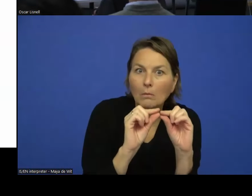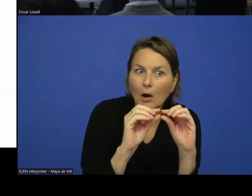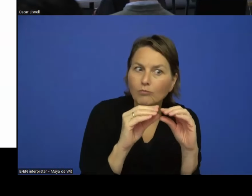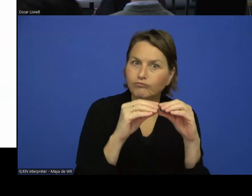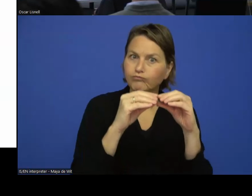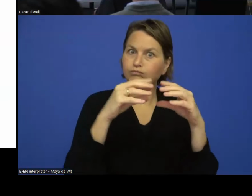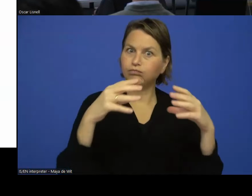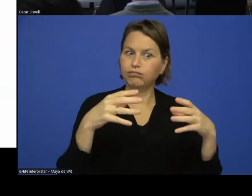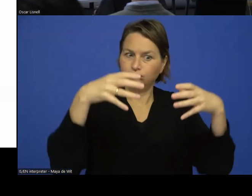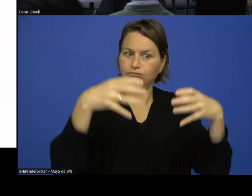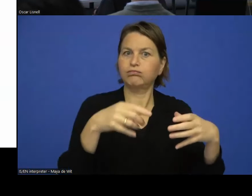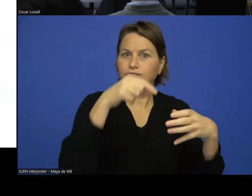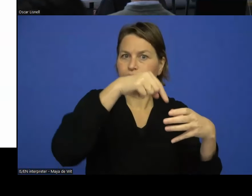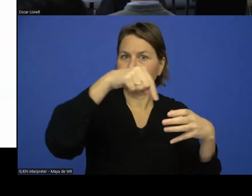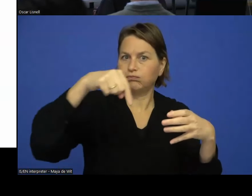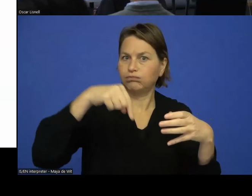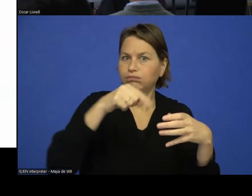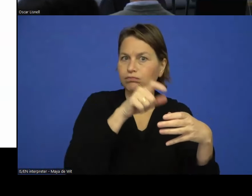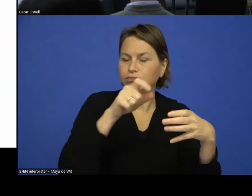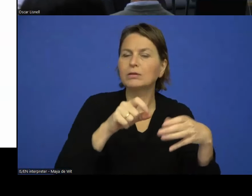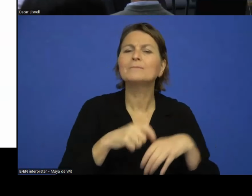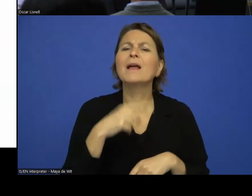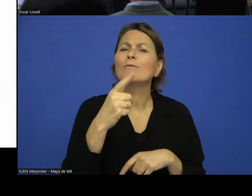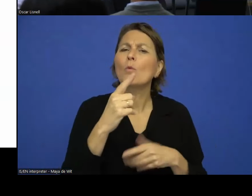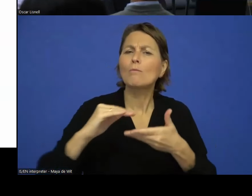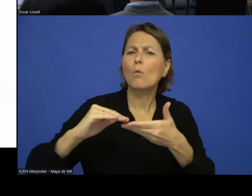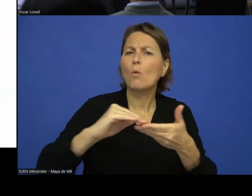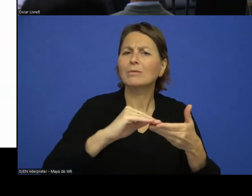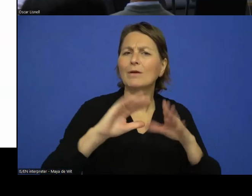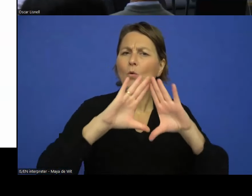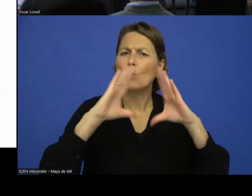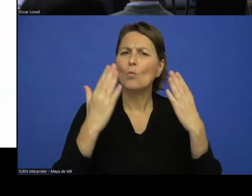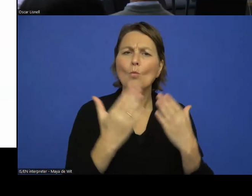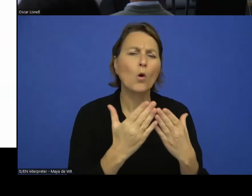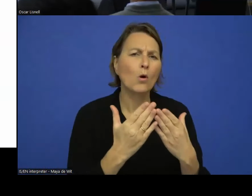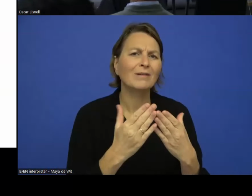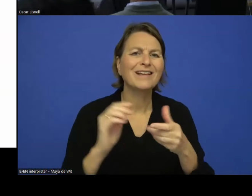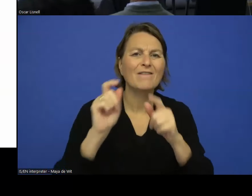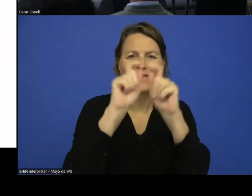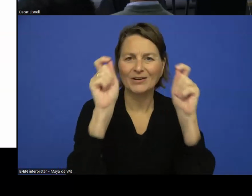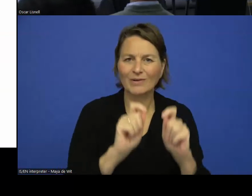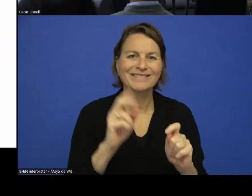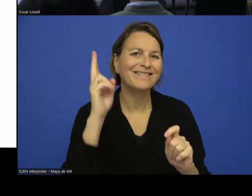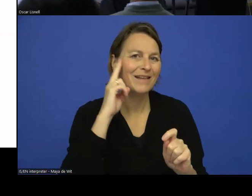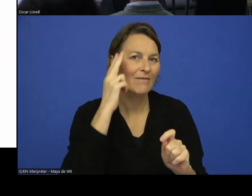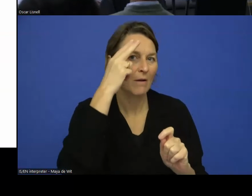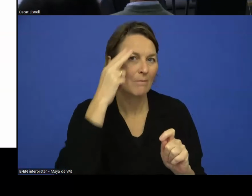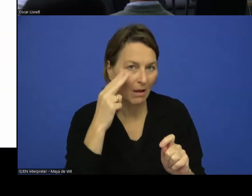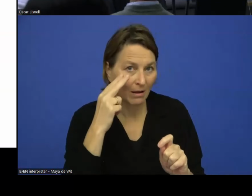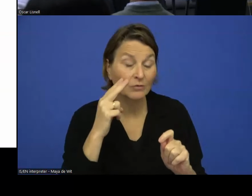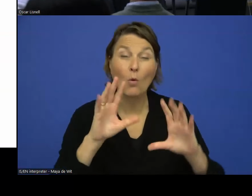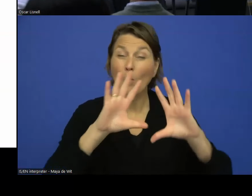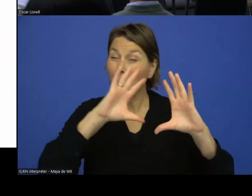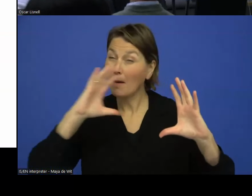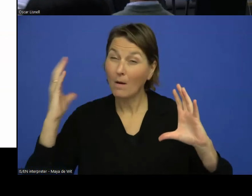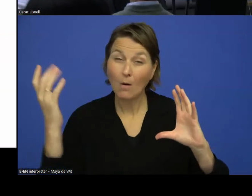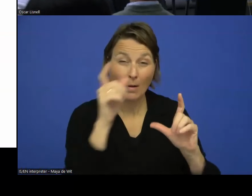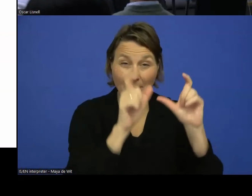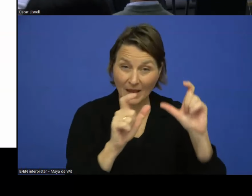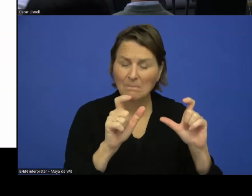according to the World Federation of the Deafblind, 0.2 to 2% of the population live with